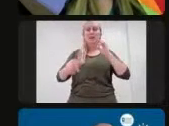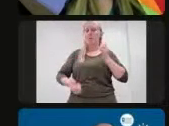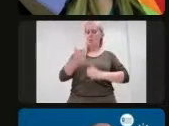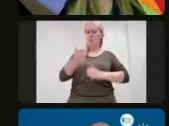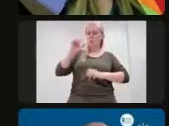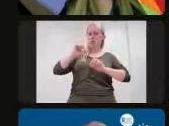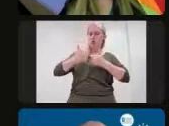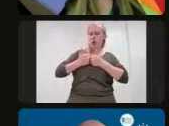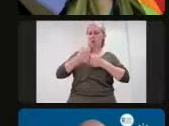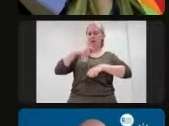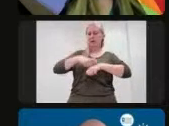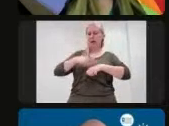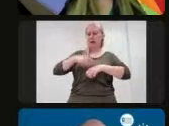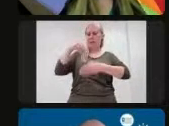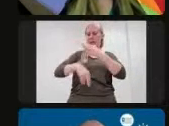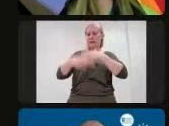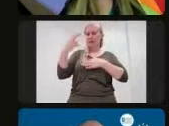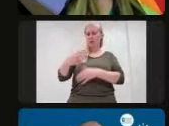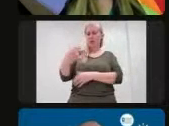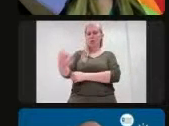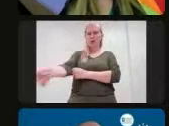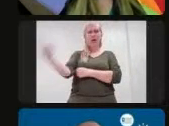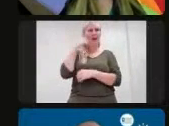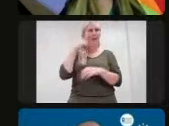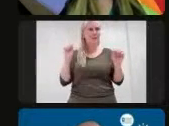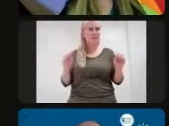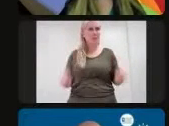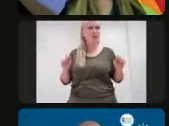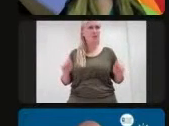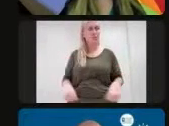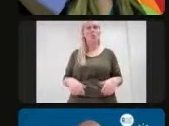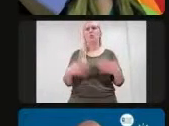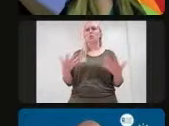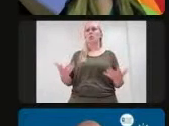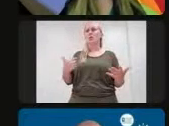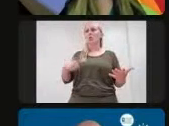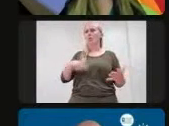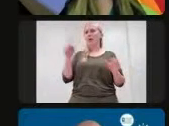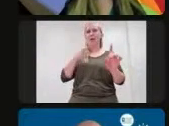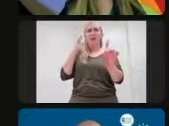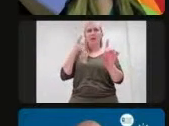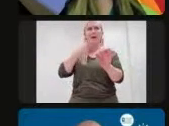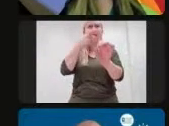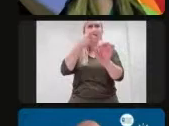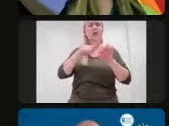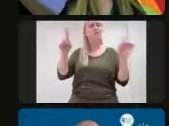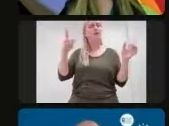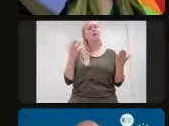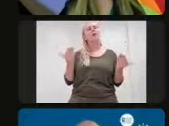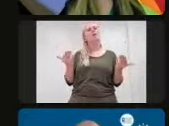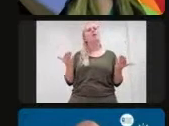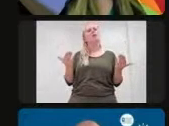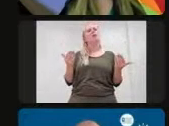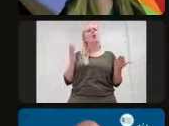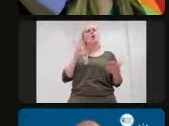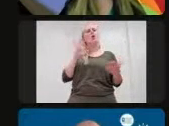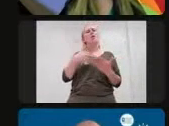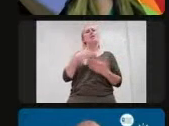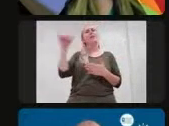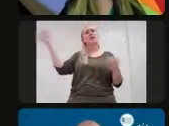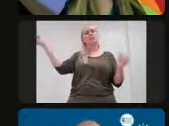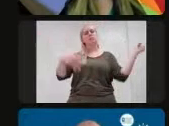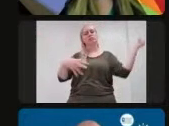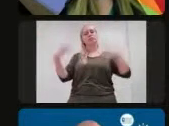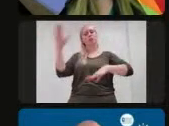in our history. I think it is doable. It's doable. We'll get there. But let's kind of put all that thing in the table so we